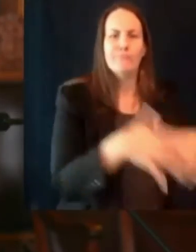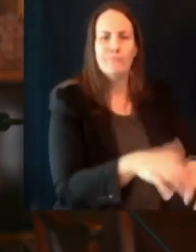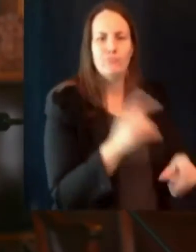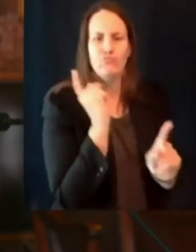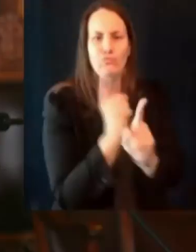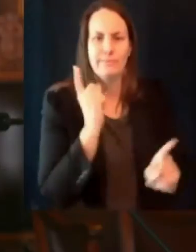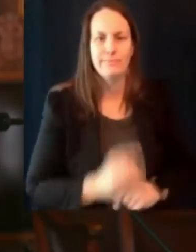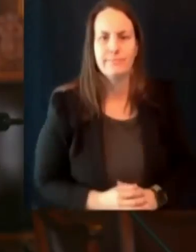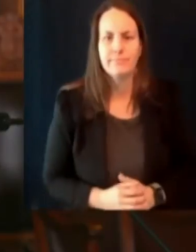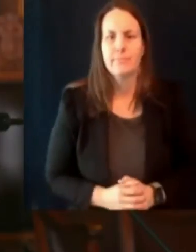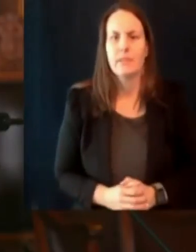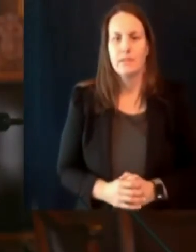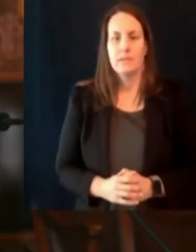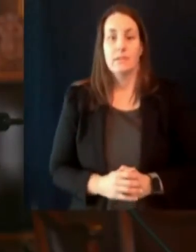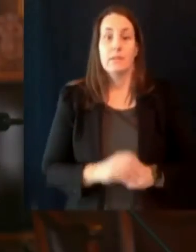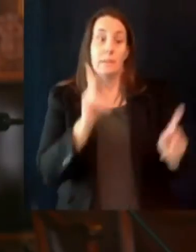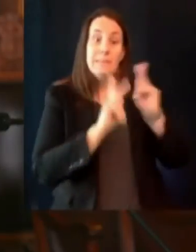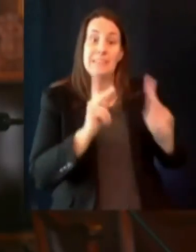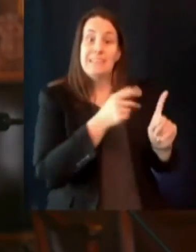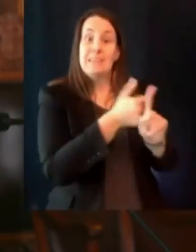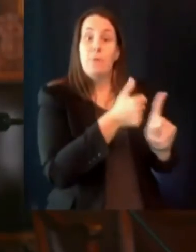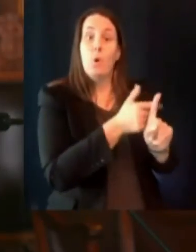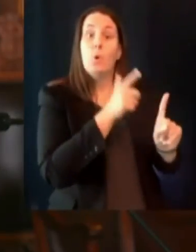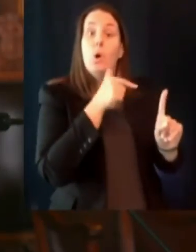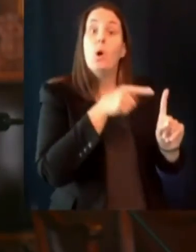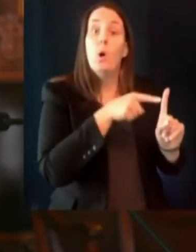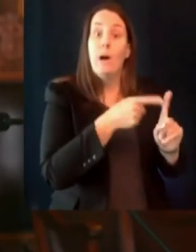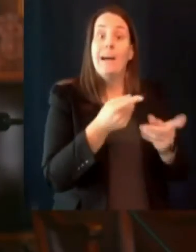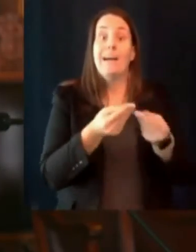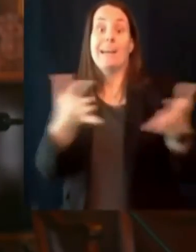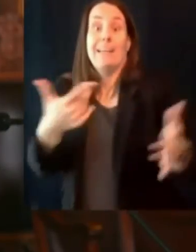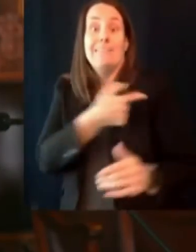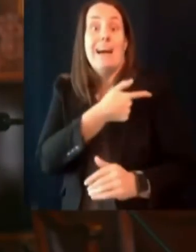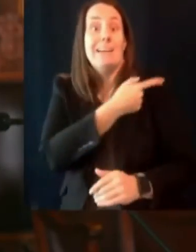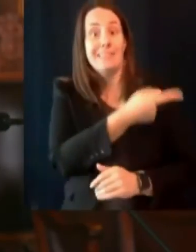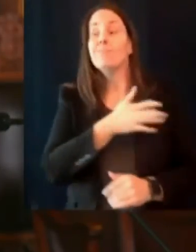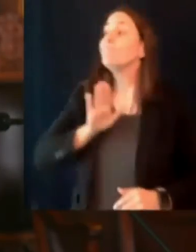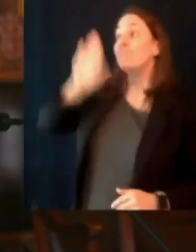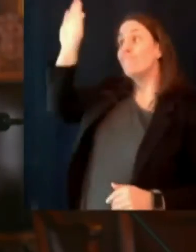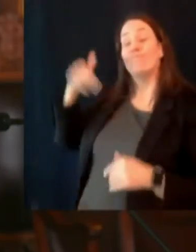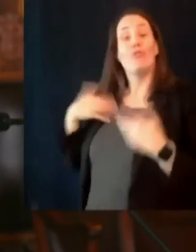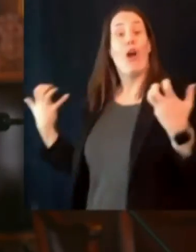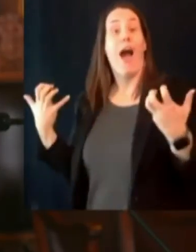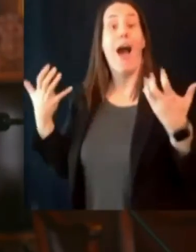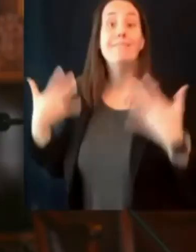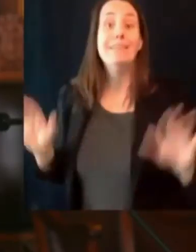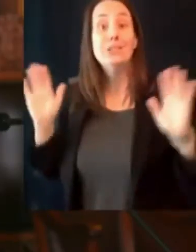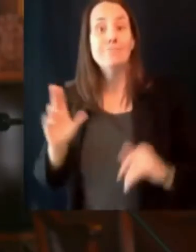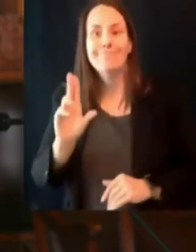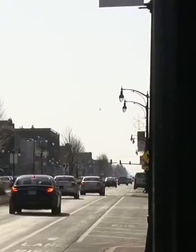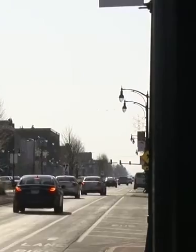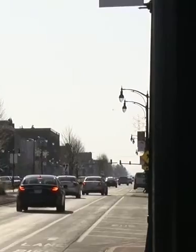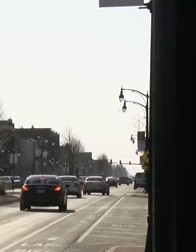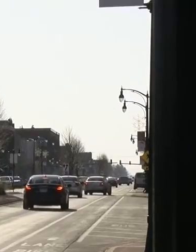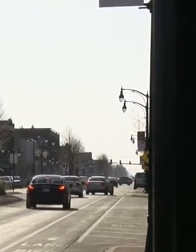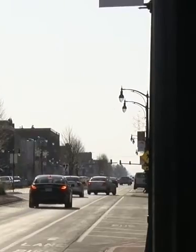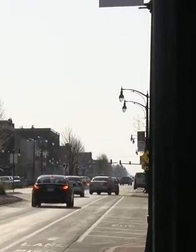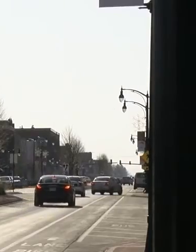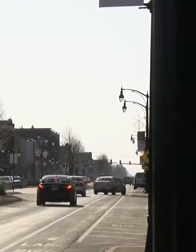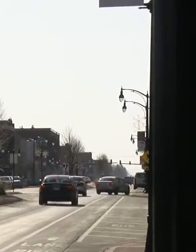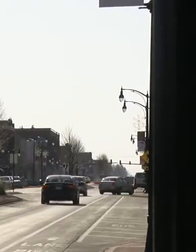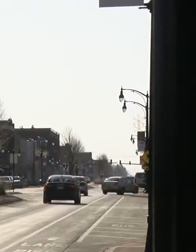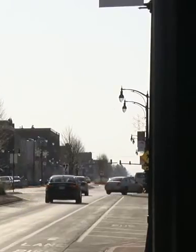sure our orders match their capacity. As we continue to expand our vaccination effort, we respect the urgency of the